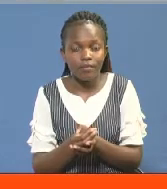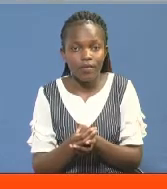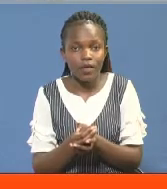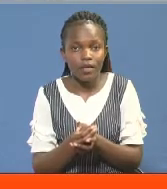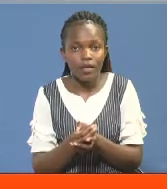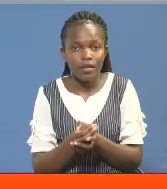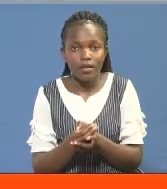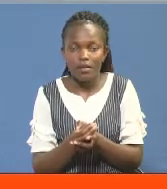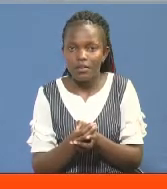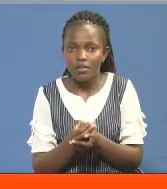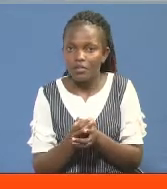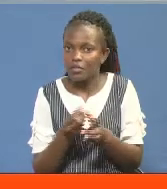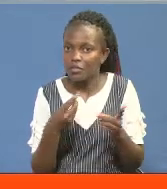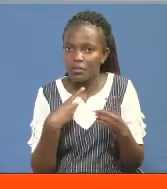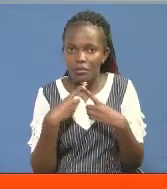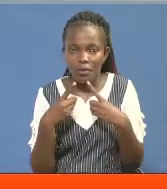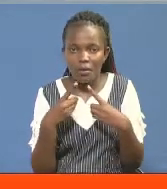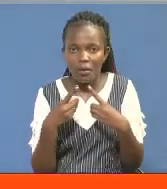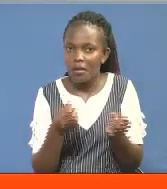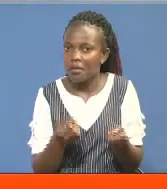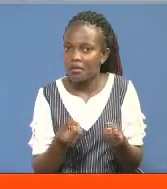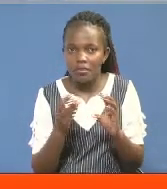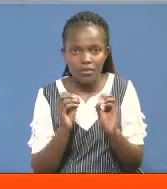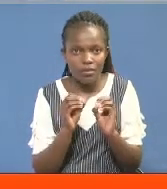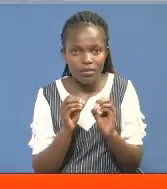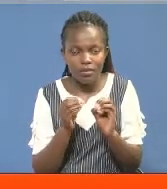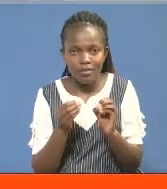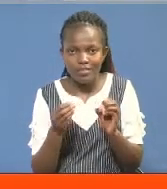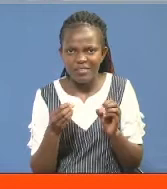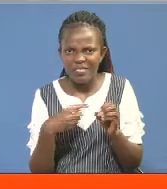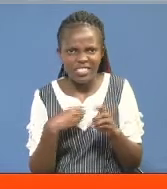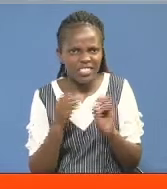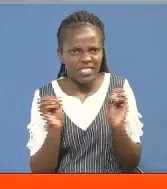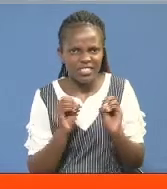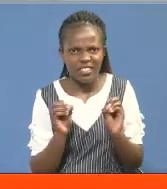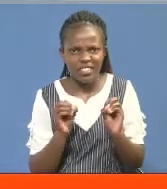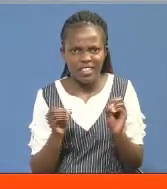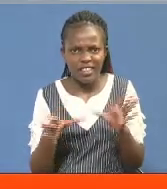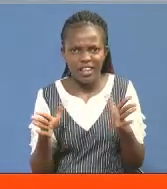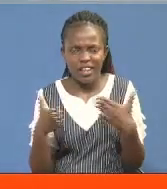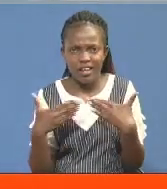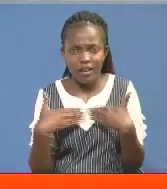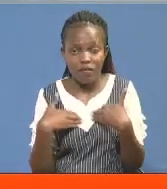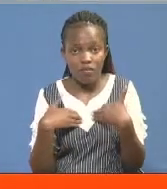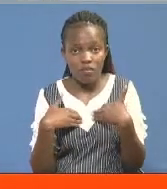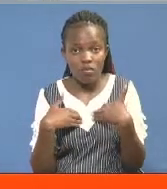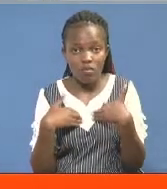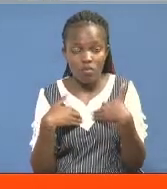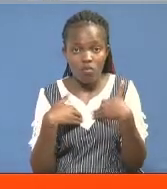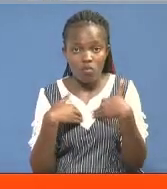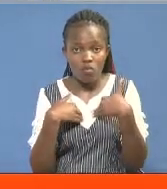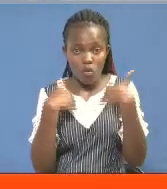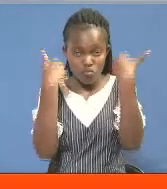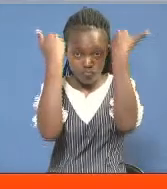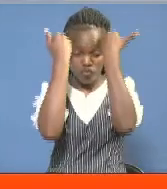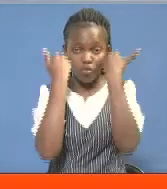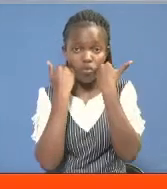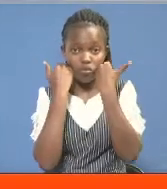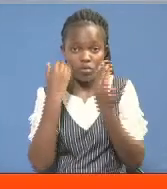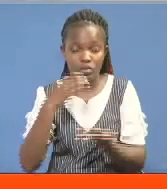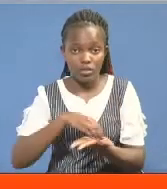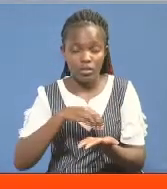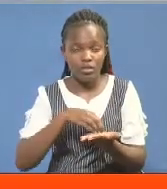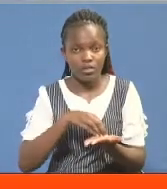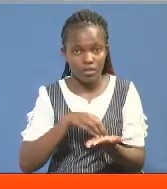Let me not say much about that, because if as you're already aware, we have several court cases, around 7 of them,